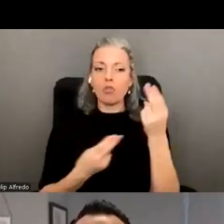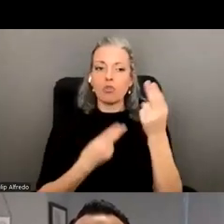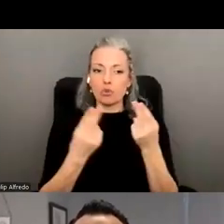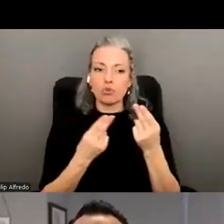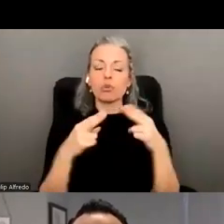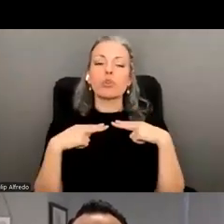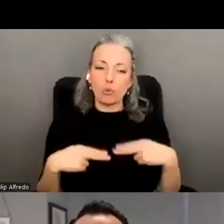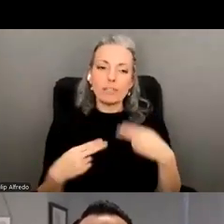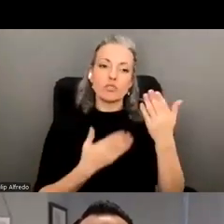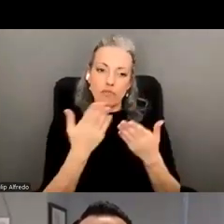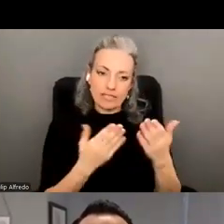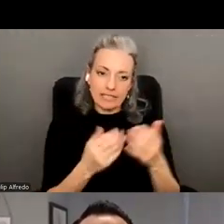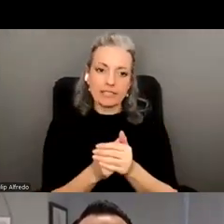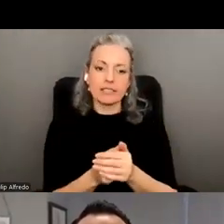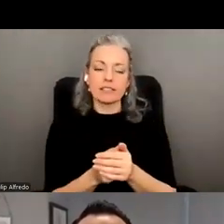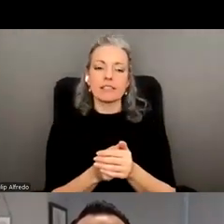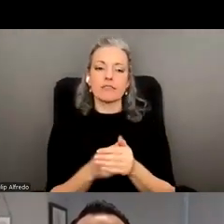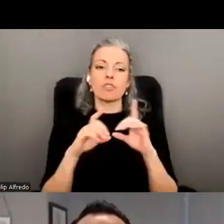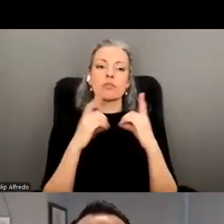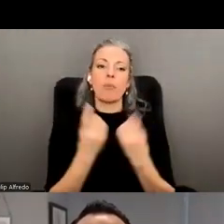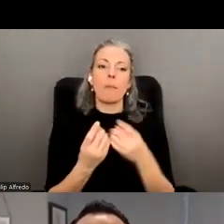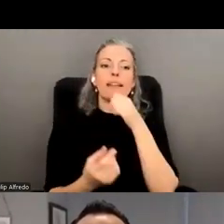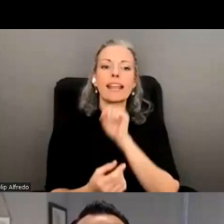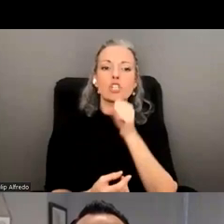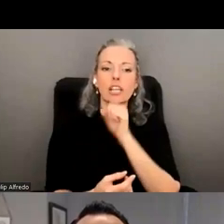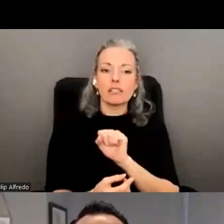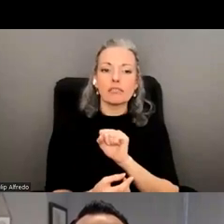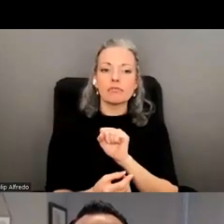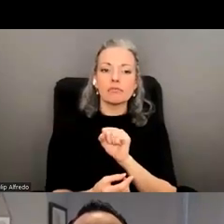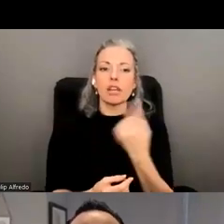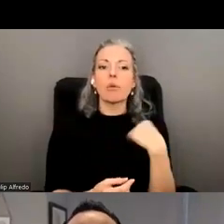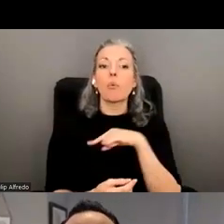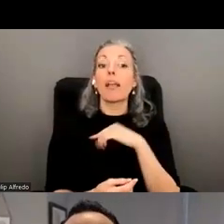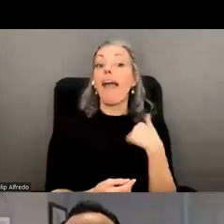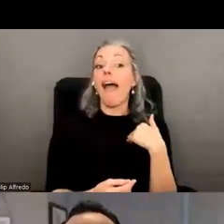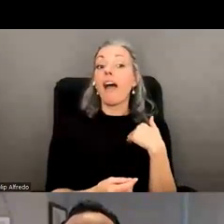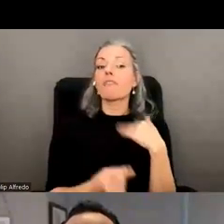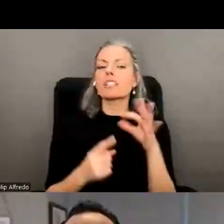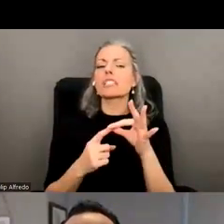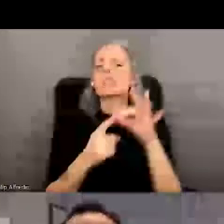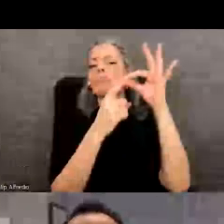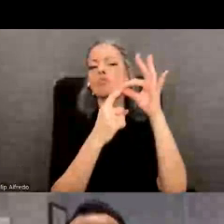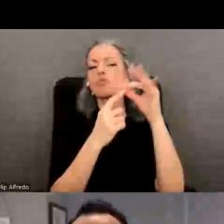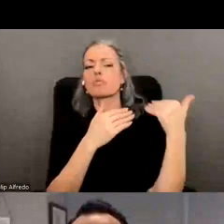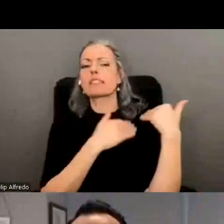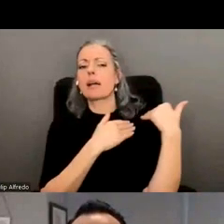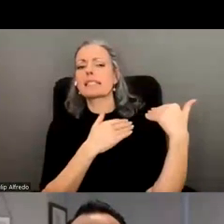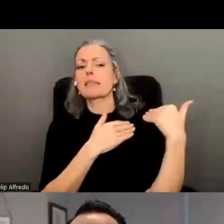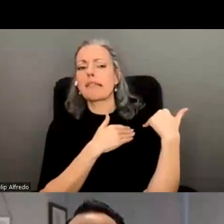sibling department to the Department of Aging. But we have a unique role in supporting the